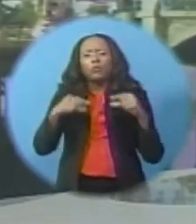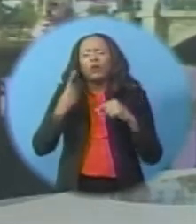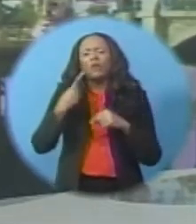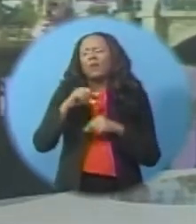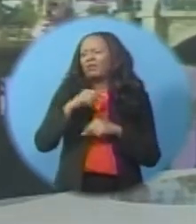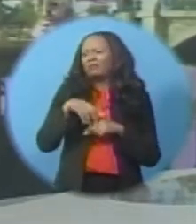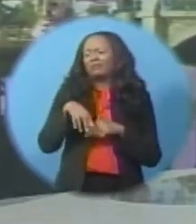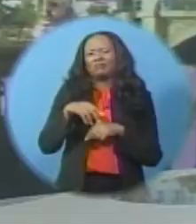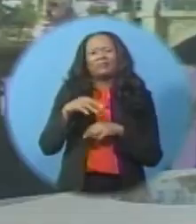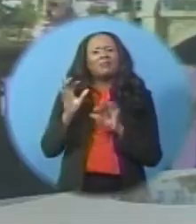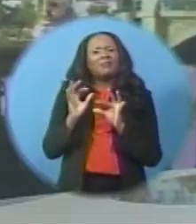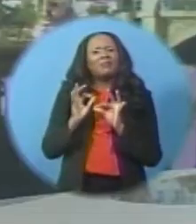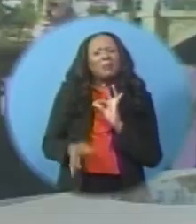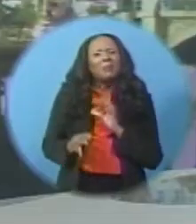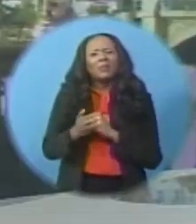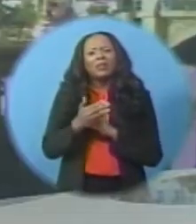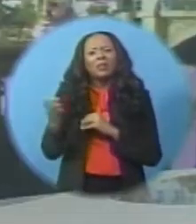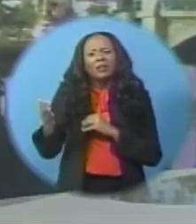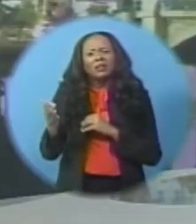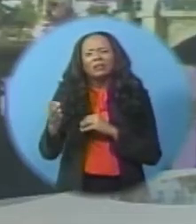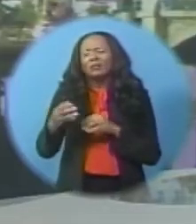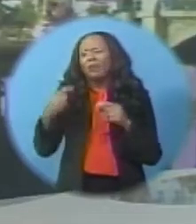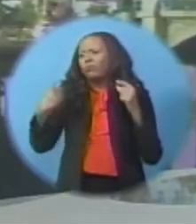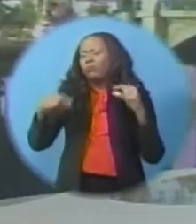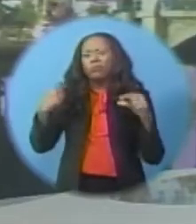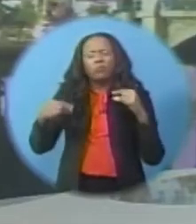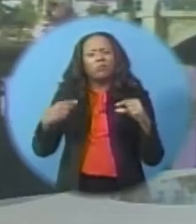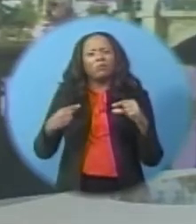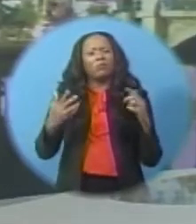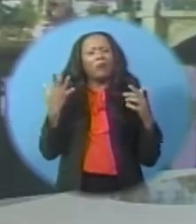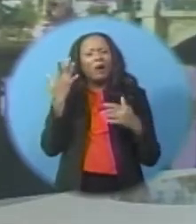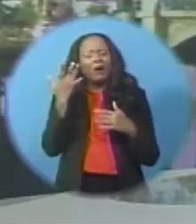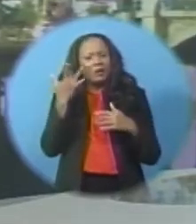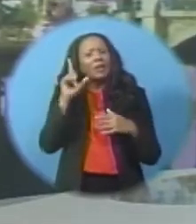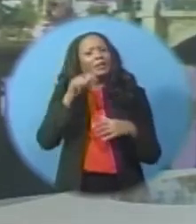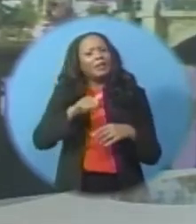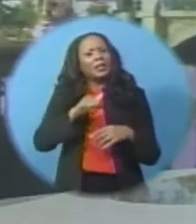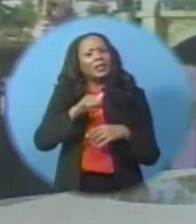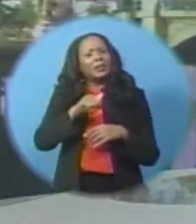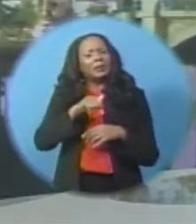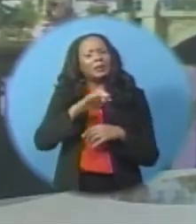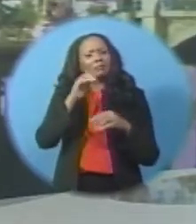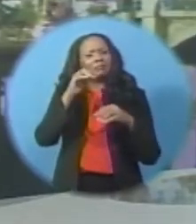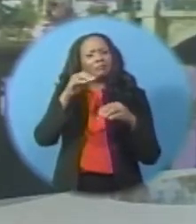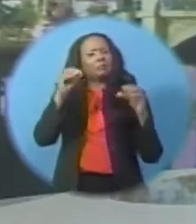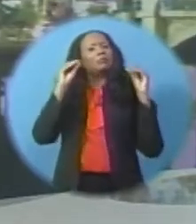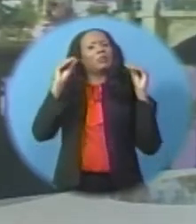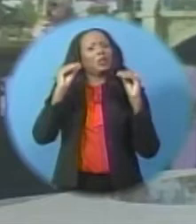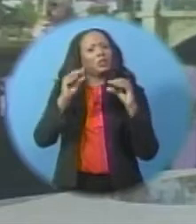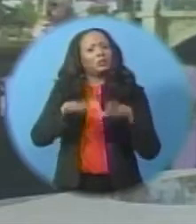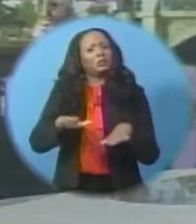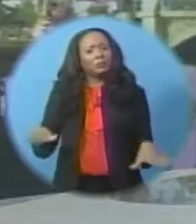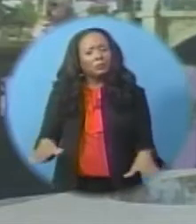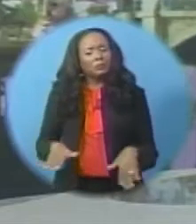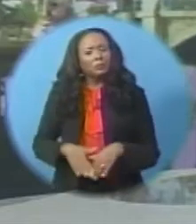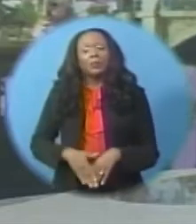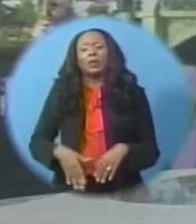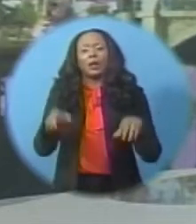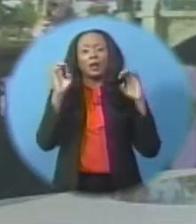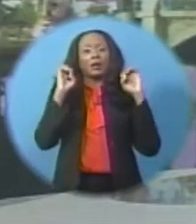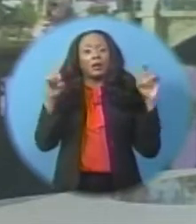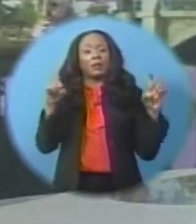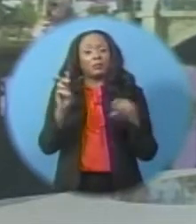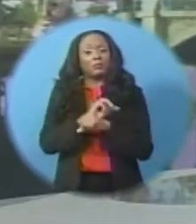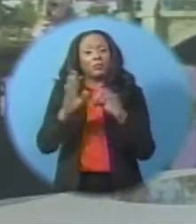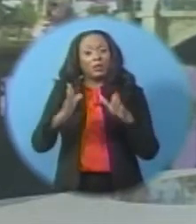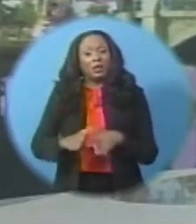things rather than spending time in the classroom teaching. This assessment from Education Minister Ronald Jones, and he's again